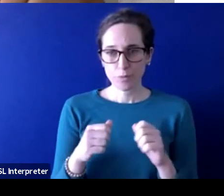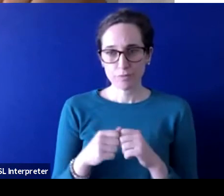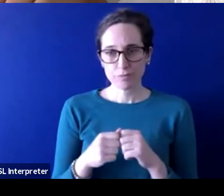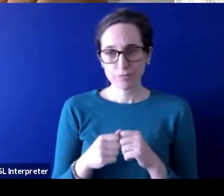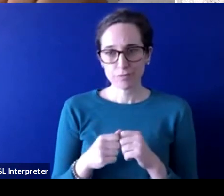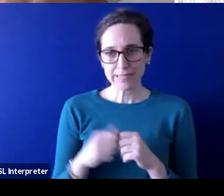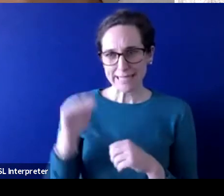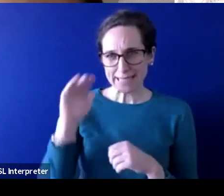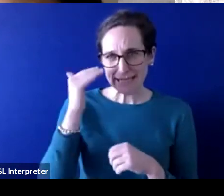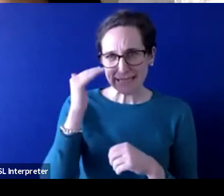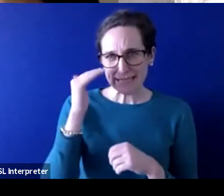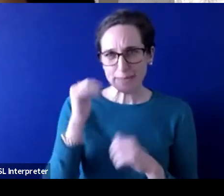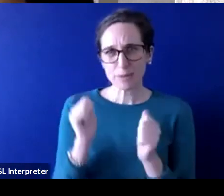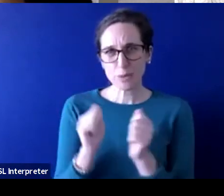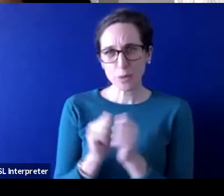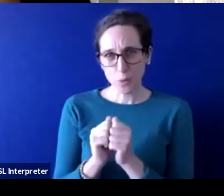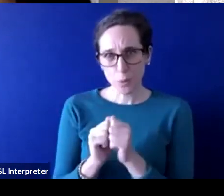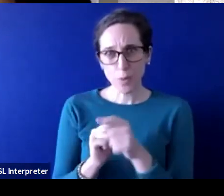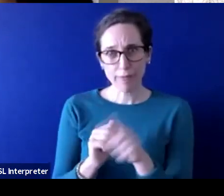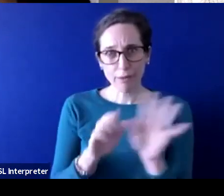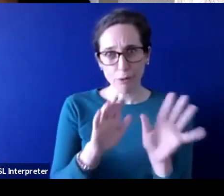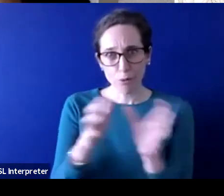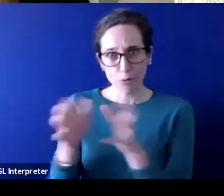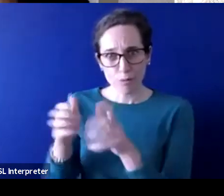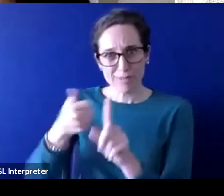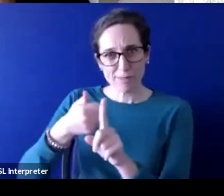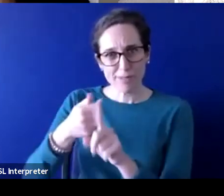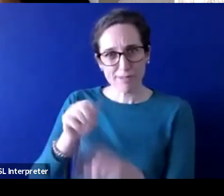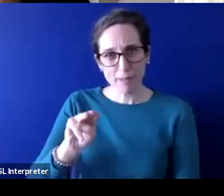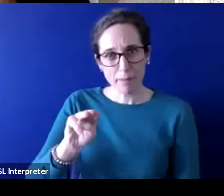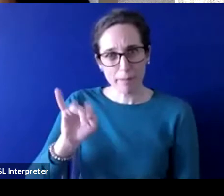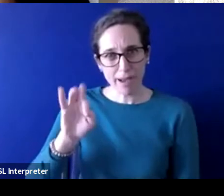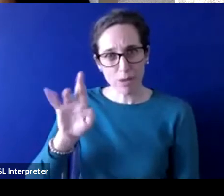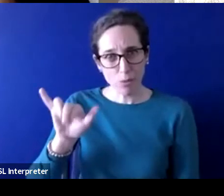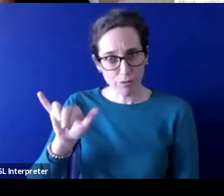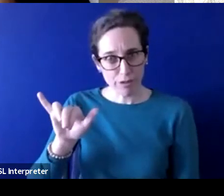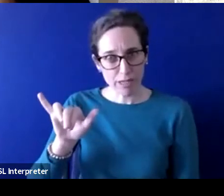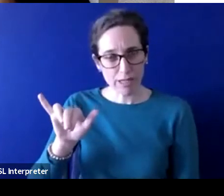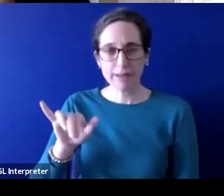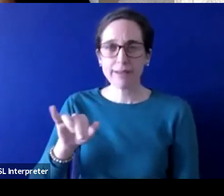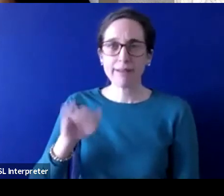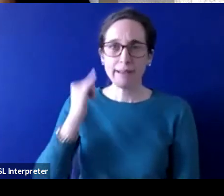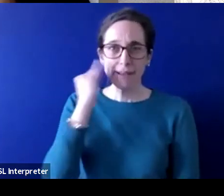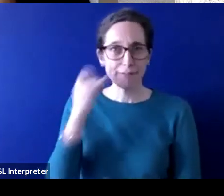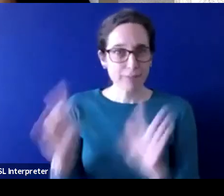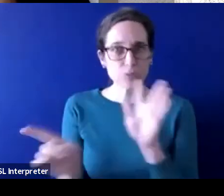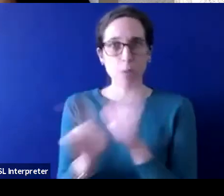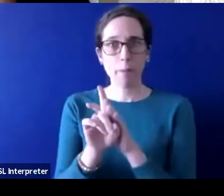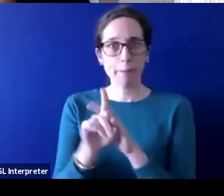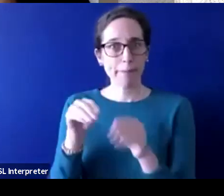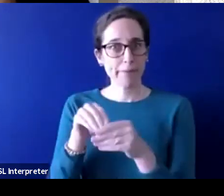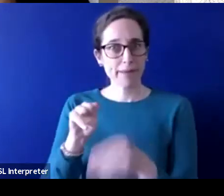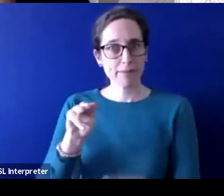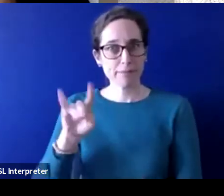it seems when minorities and marginalized groups are represented in media, it seems either just to